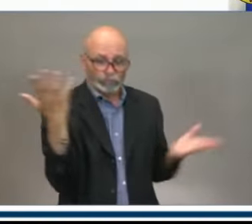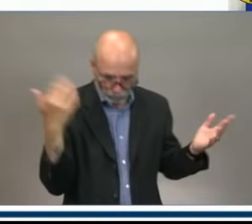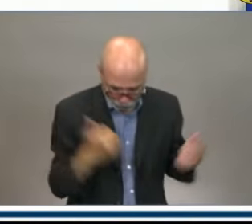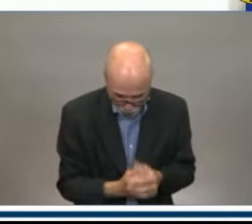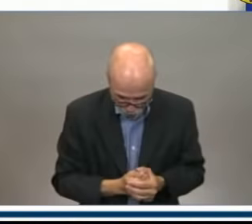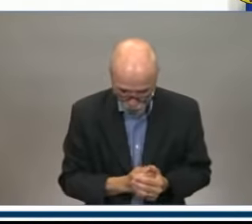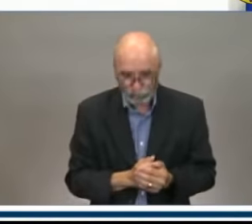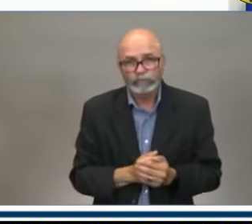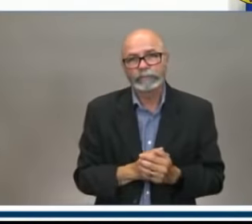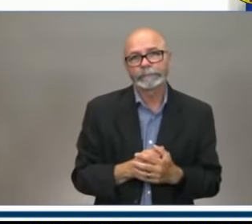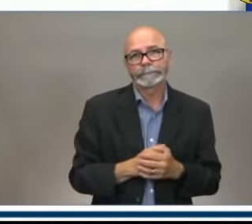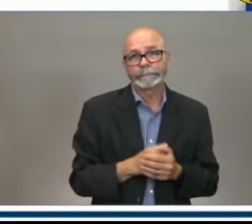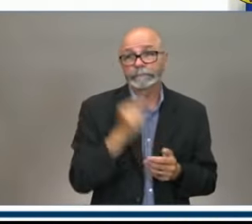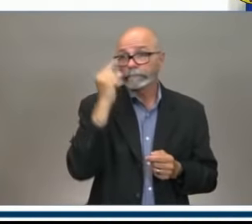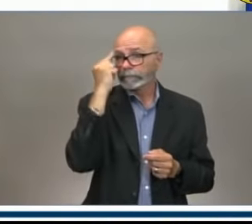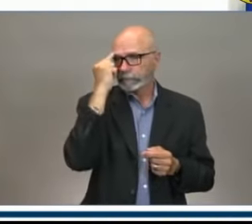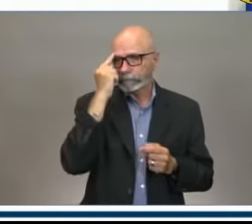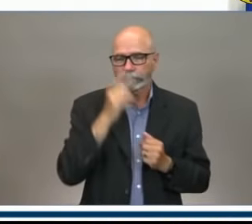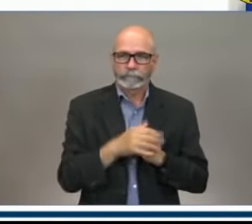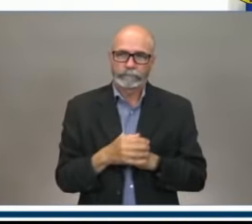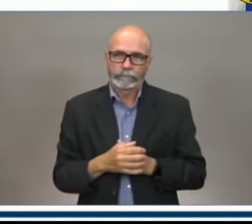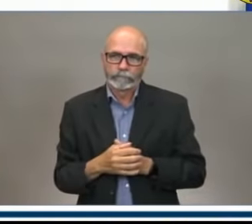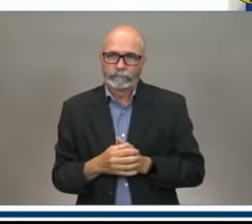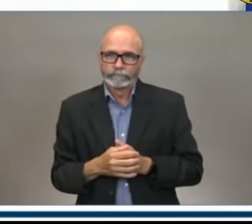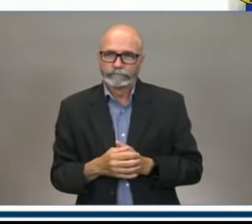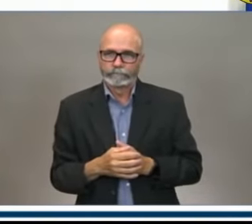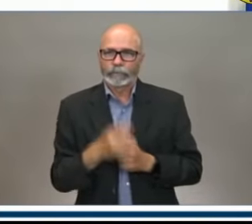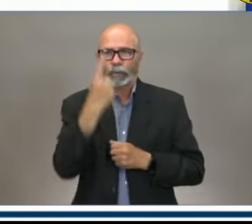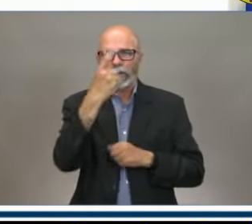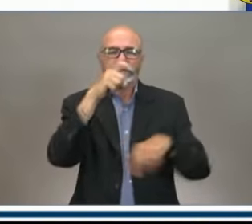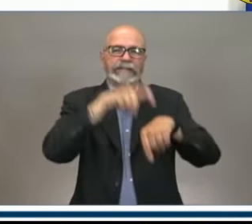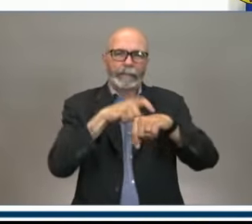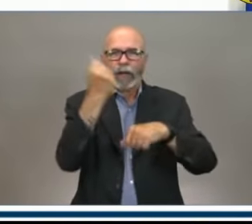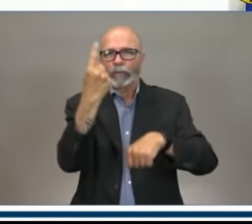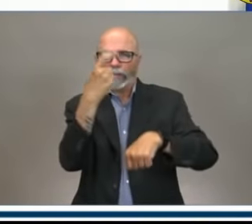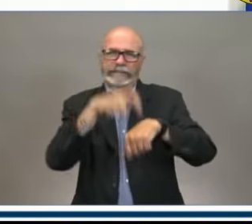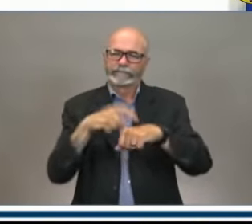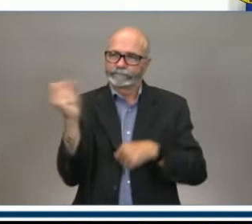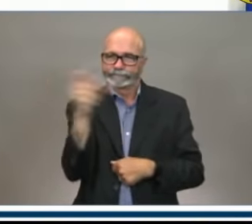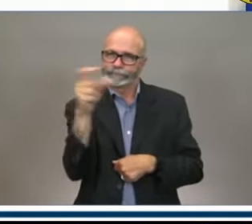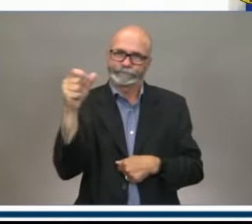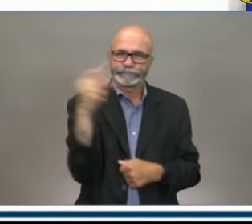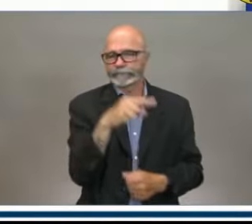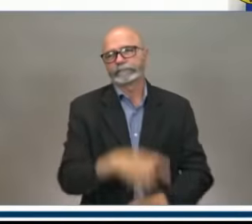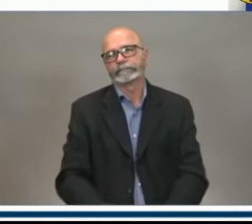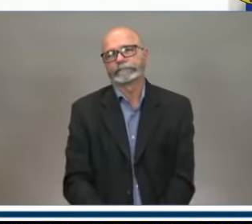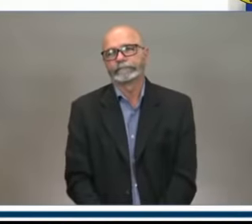question, one follow-up from reporters on the phone in the allotted time that we have. We'll start with Graham Benjamin from Global. Go ahead, Graham.